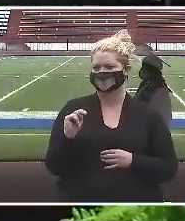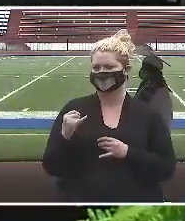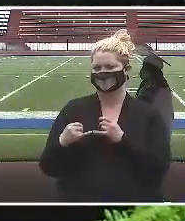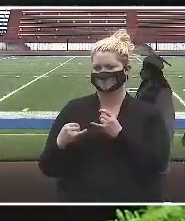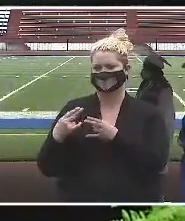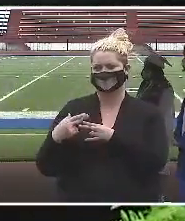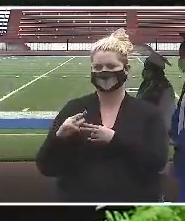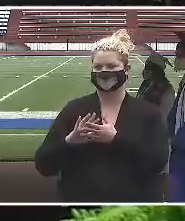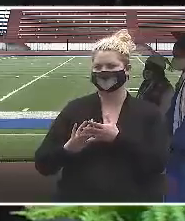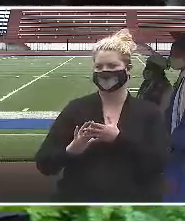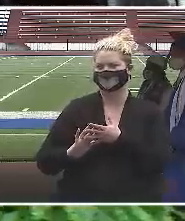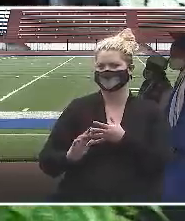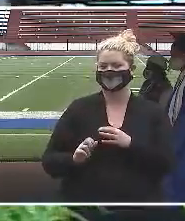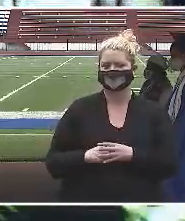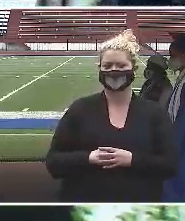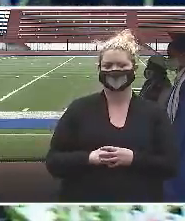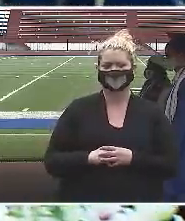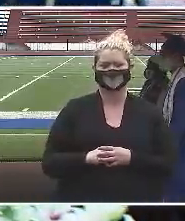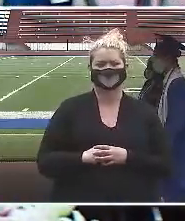Aaron Kraus.